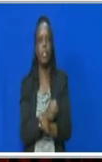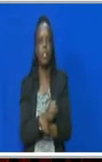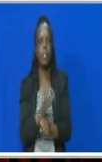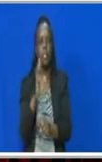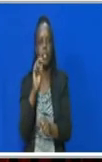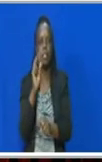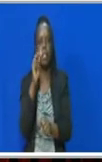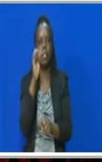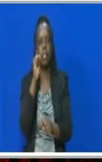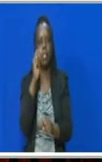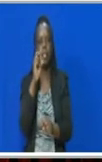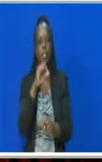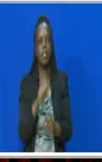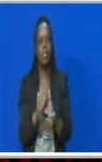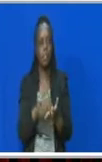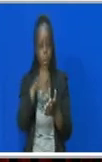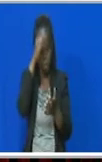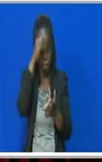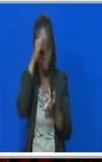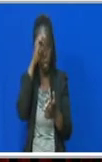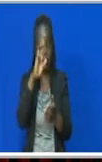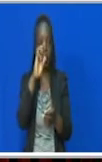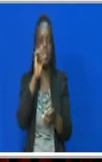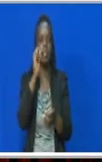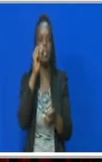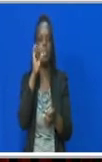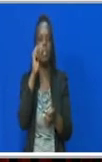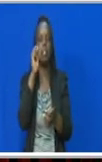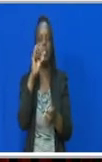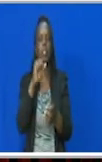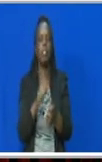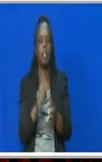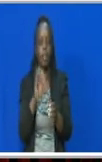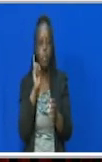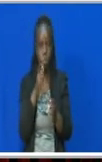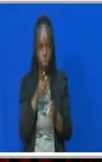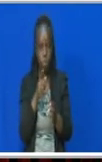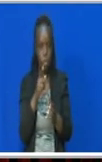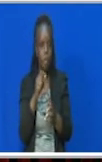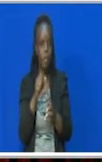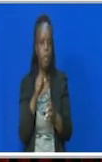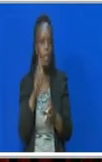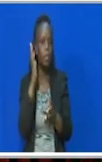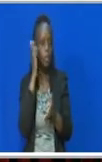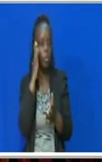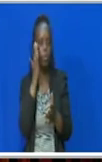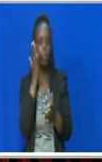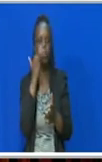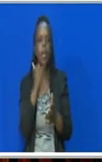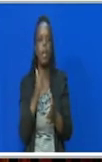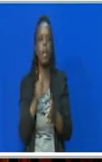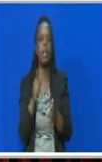We are going to start rusting. Have you ever known why iron